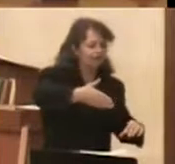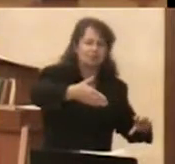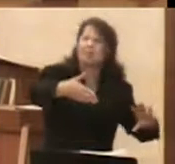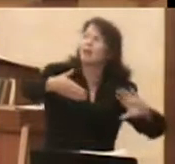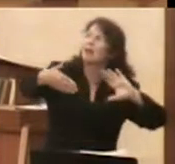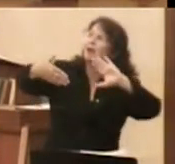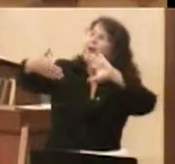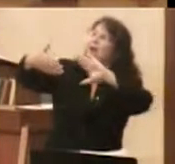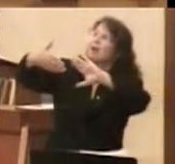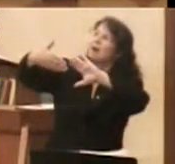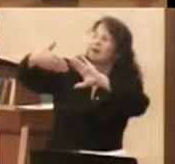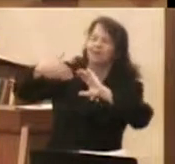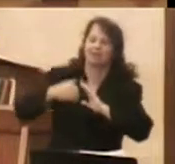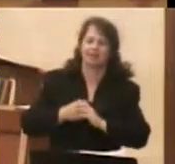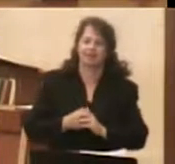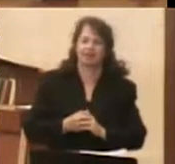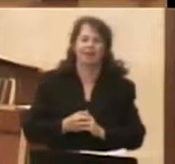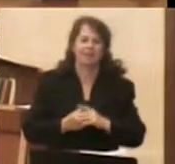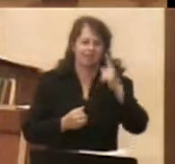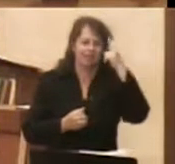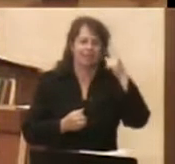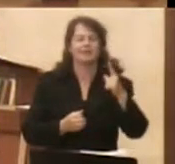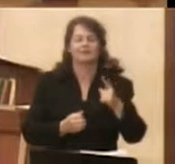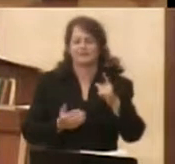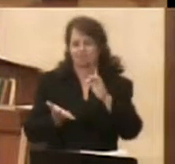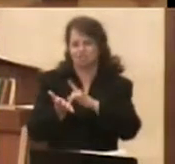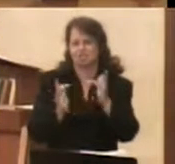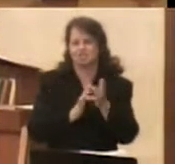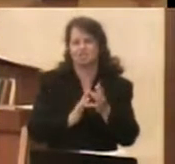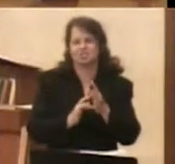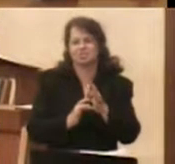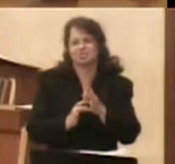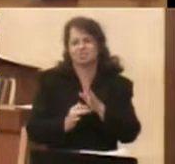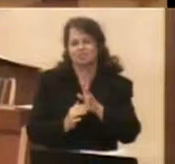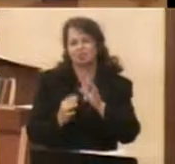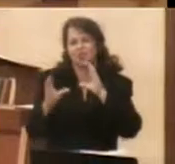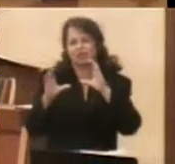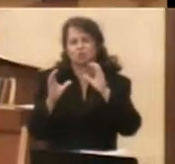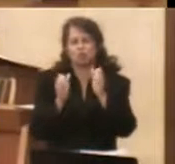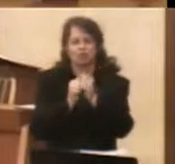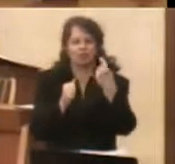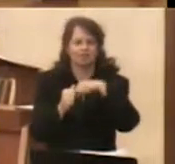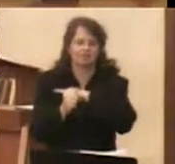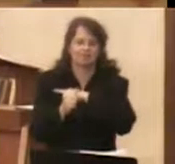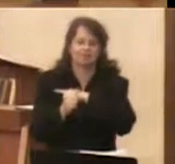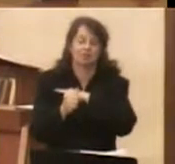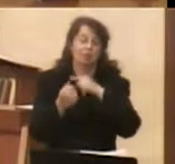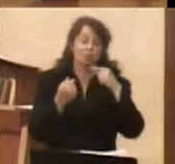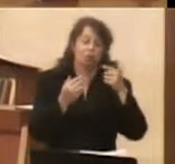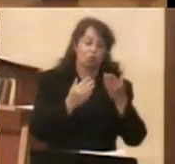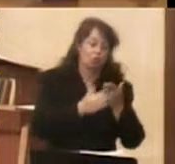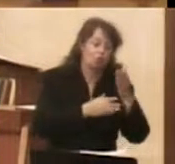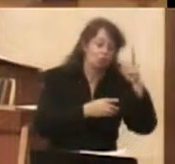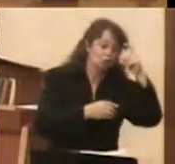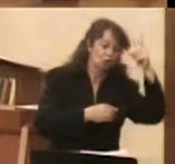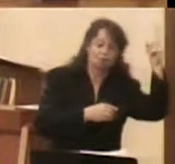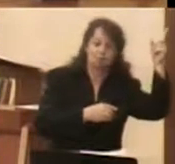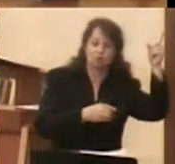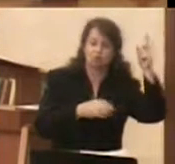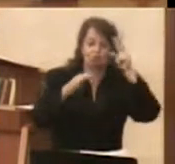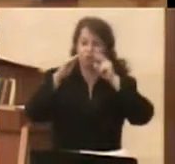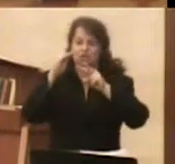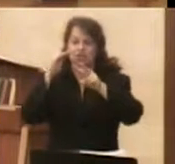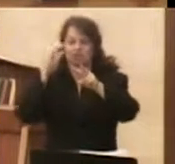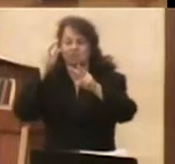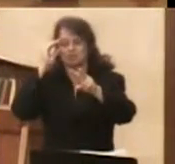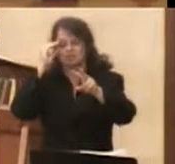that Jesus continues to speak to us in a variety of ways, including our own dreams and visions. But